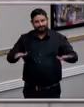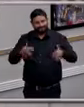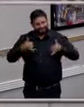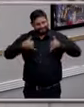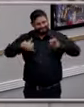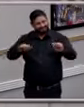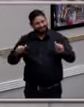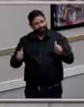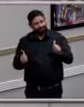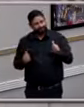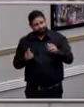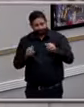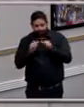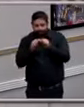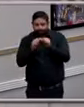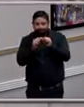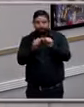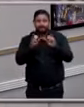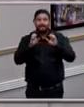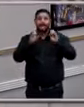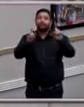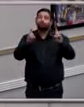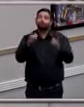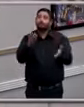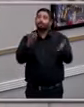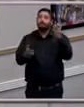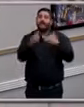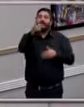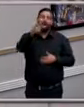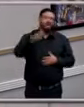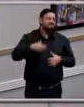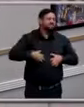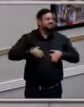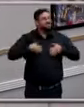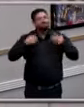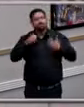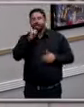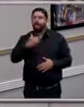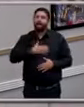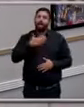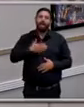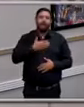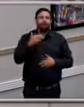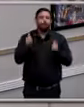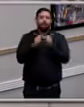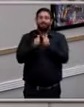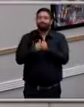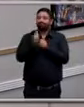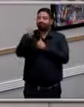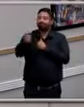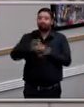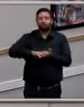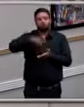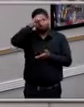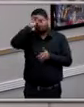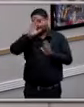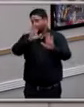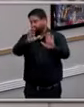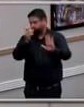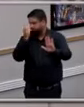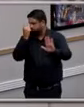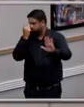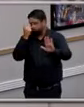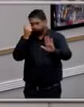education, although you may not be happy with the virtual learning, and we totally understand that due to